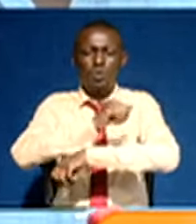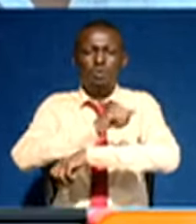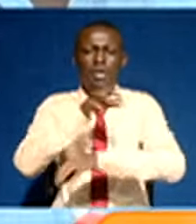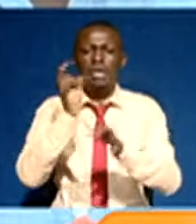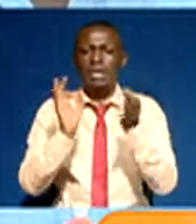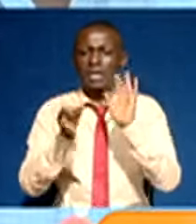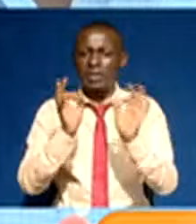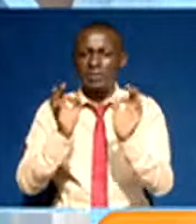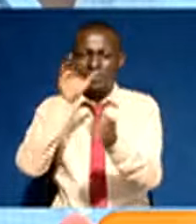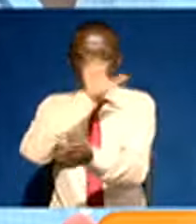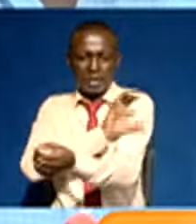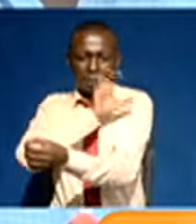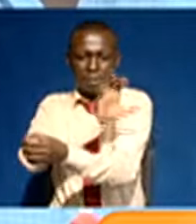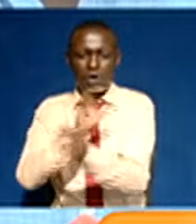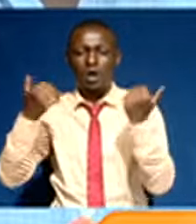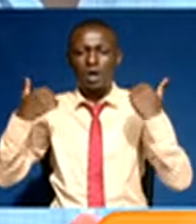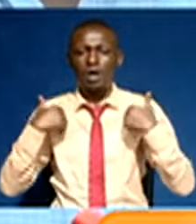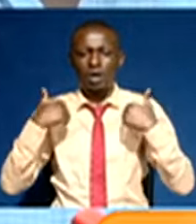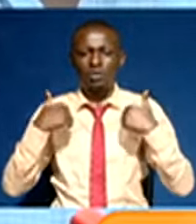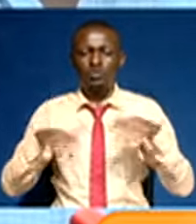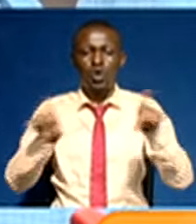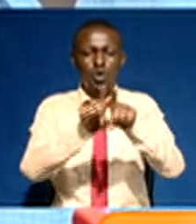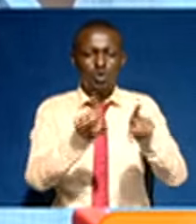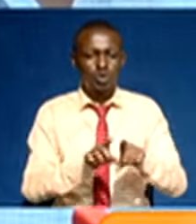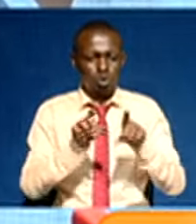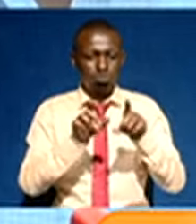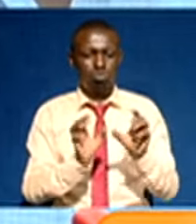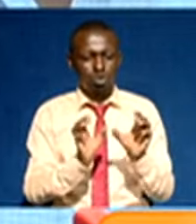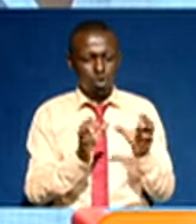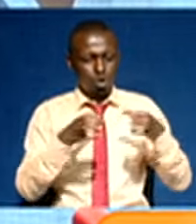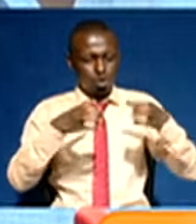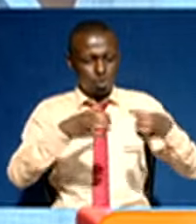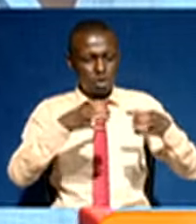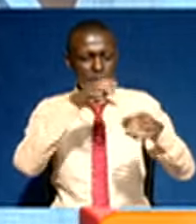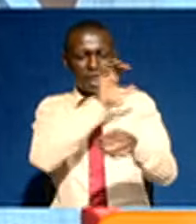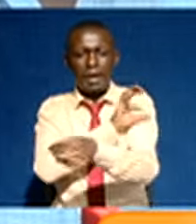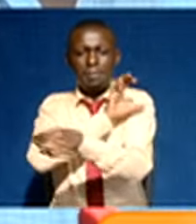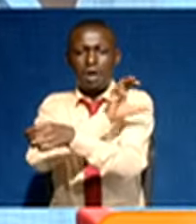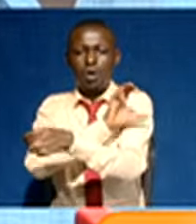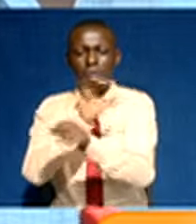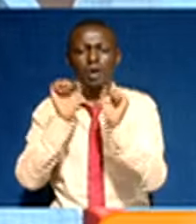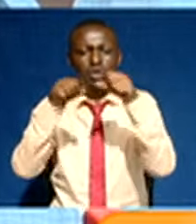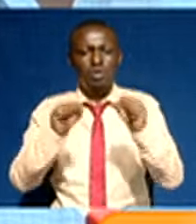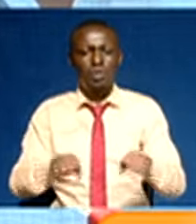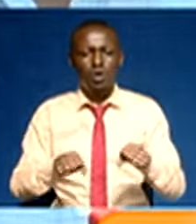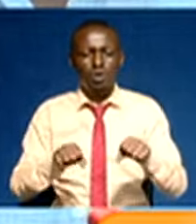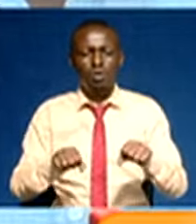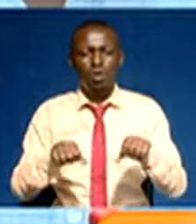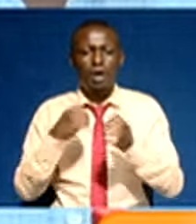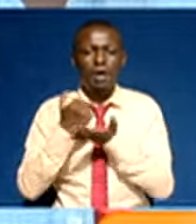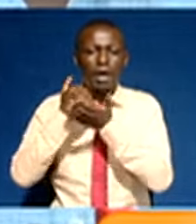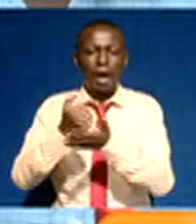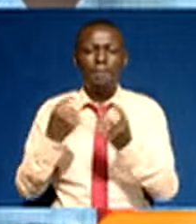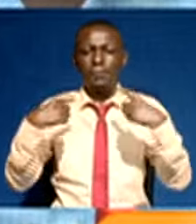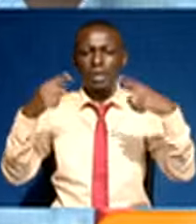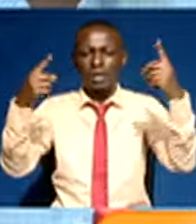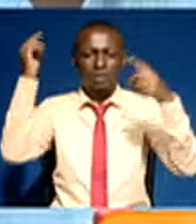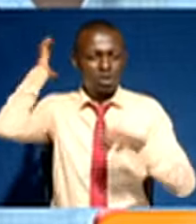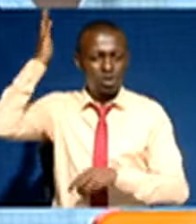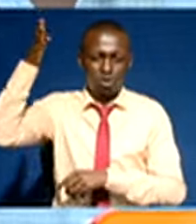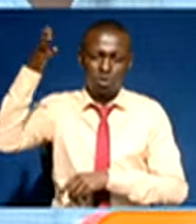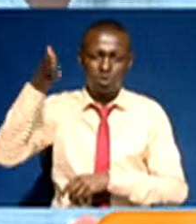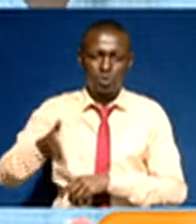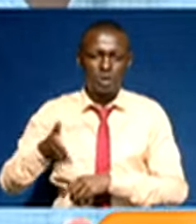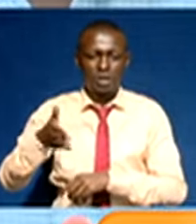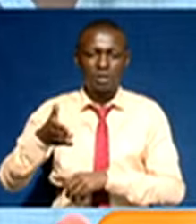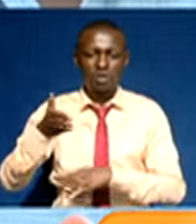empowered, they can also empower their communities. And those two ingredients then can help them succeed in